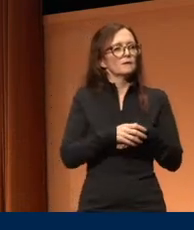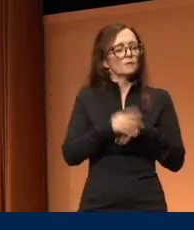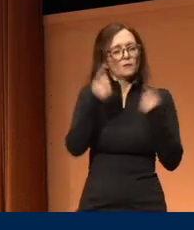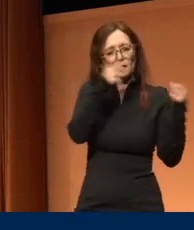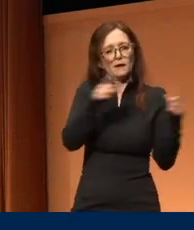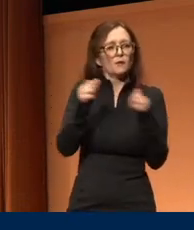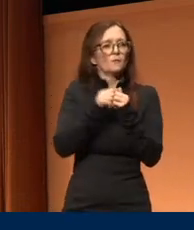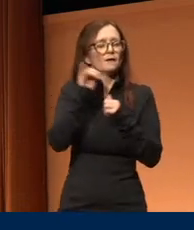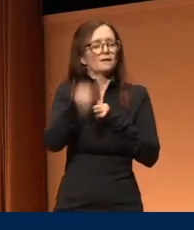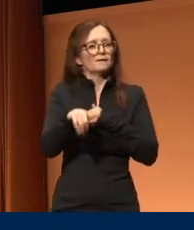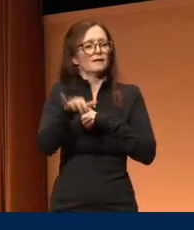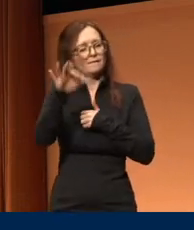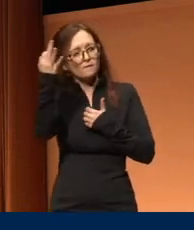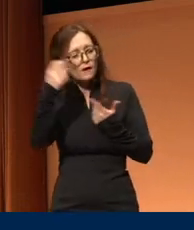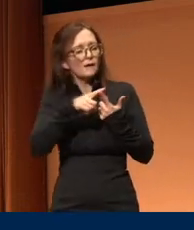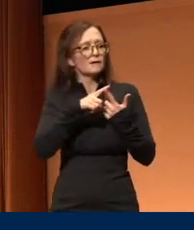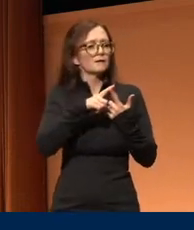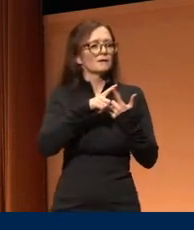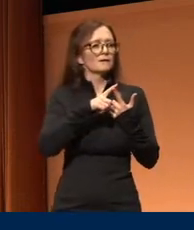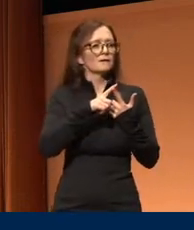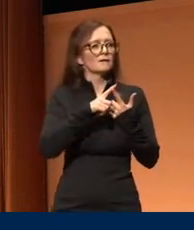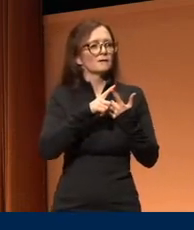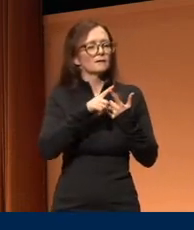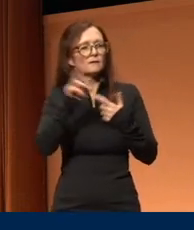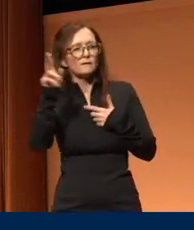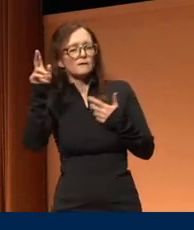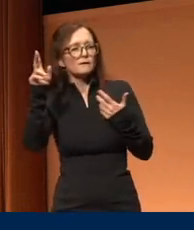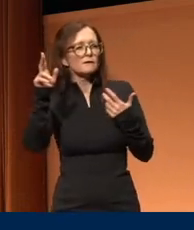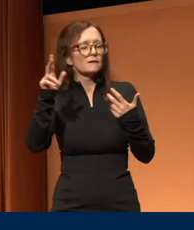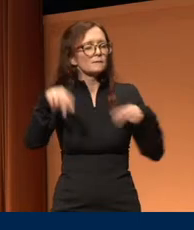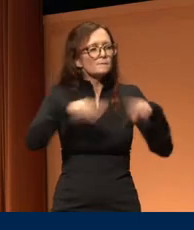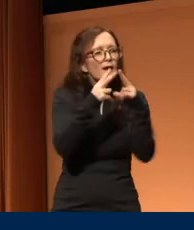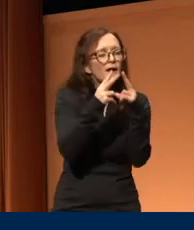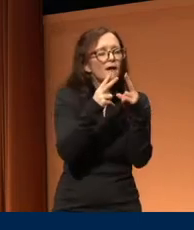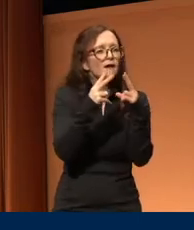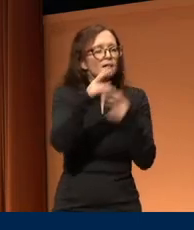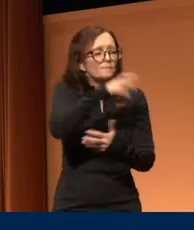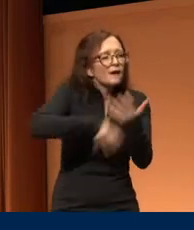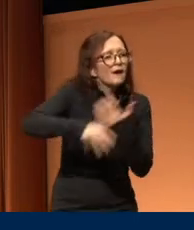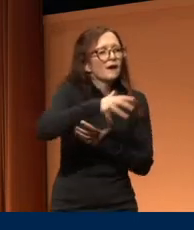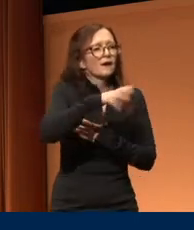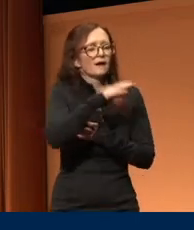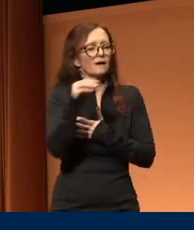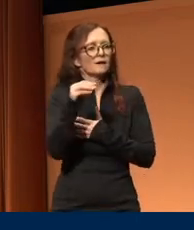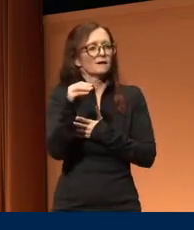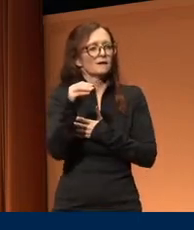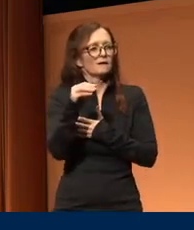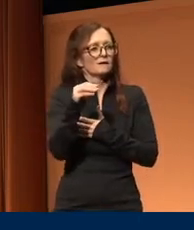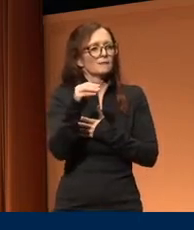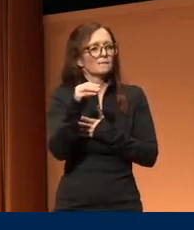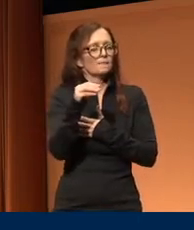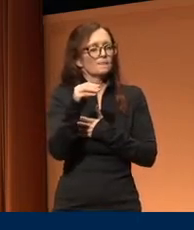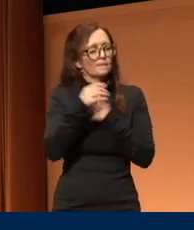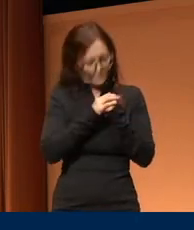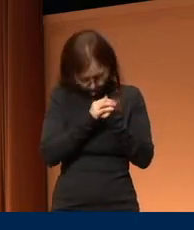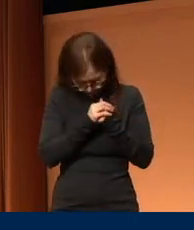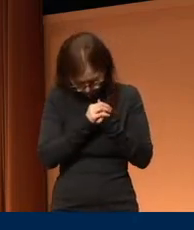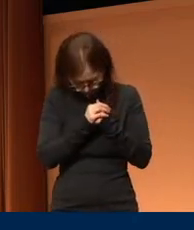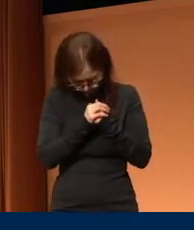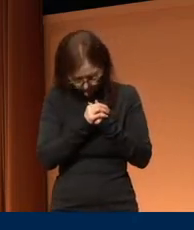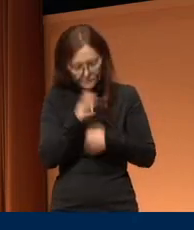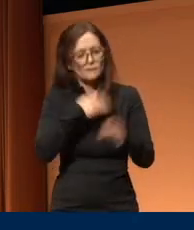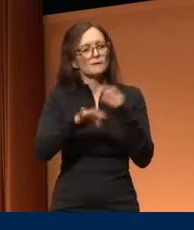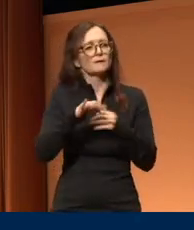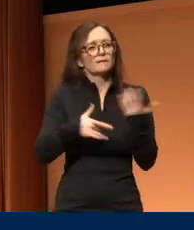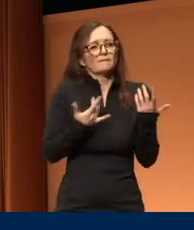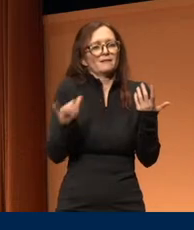happened to the familiar French reserve and distance, the Parisian snark, the blasé negative attitude I grew up immersed in? Instead,